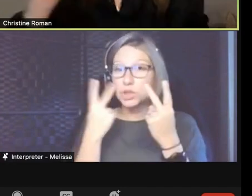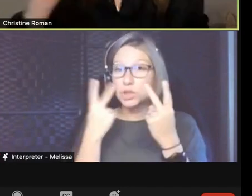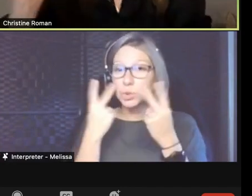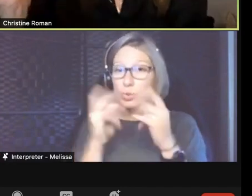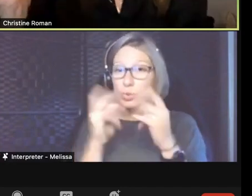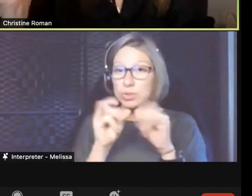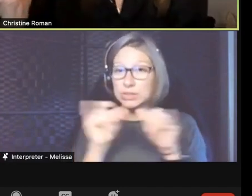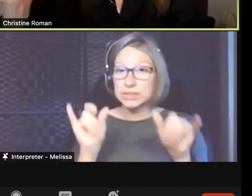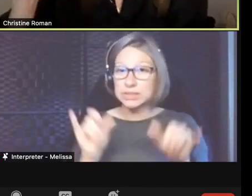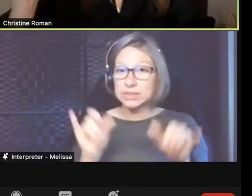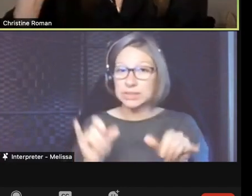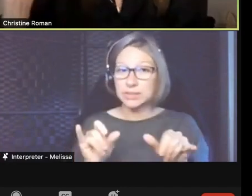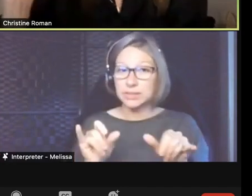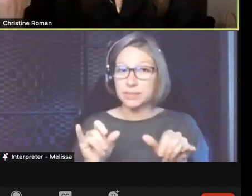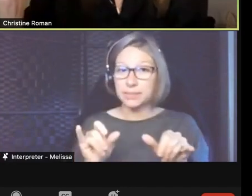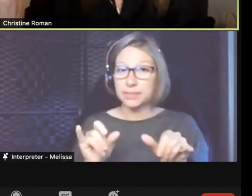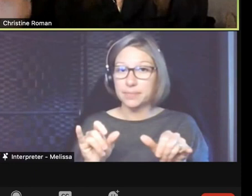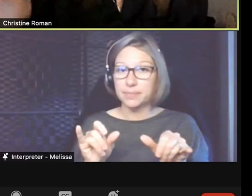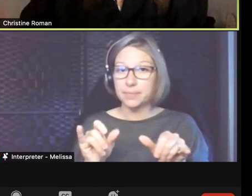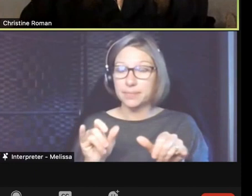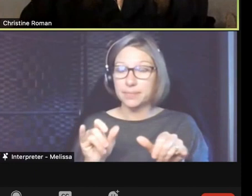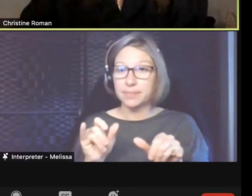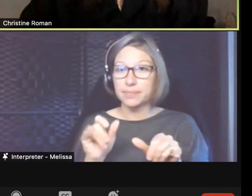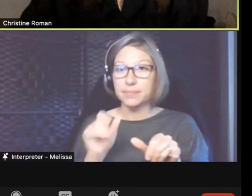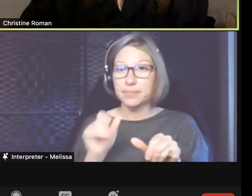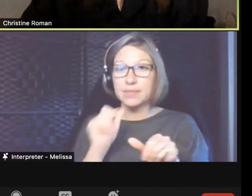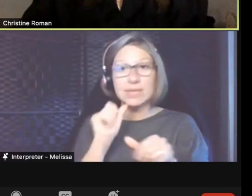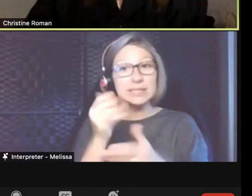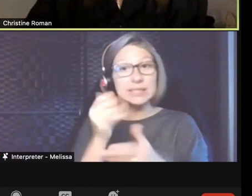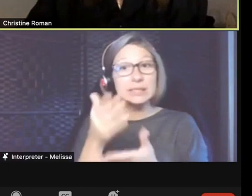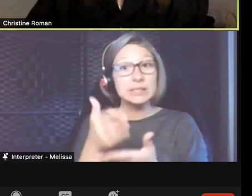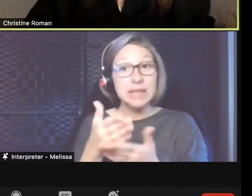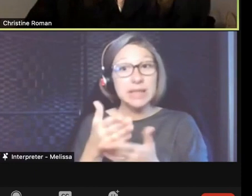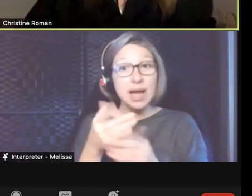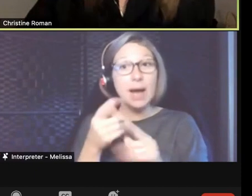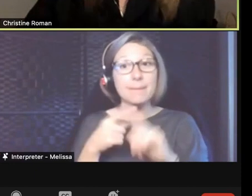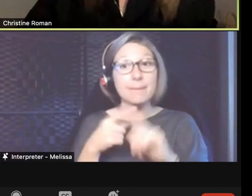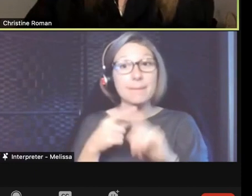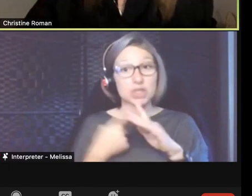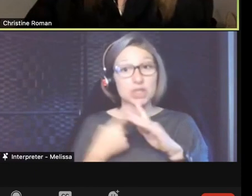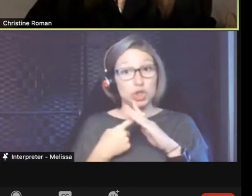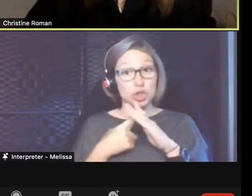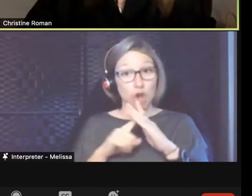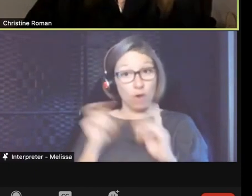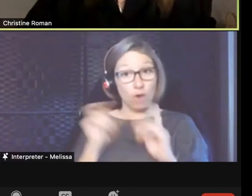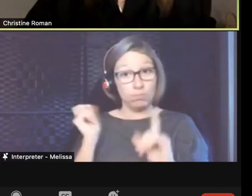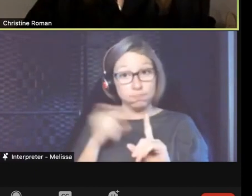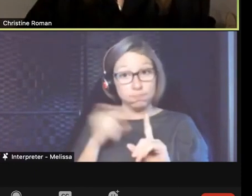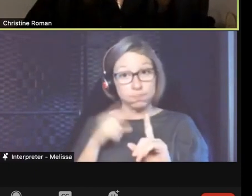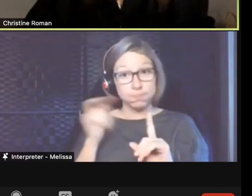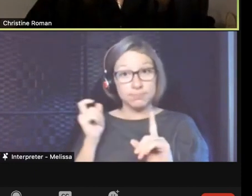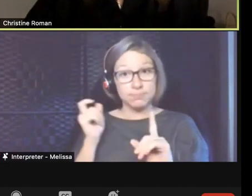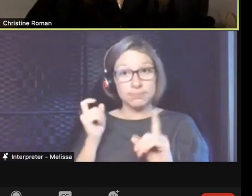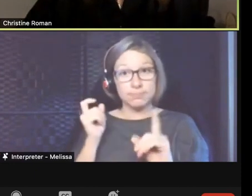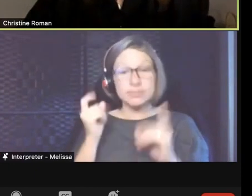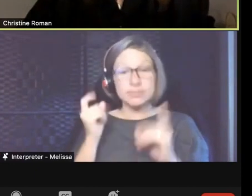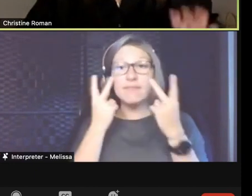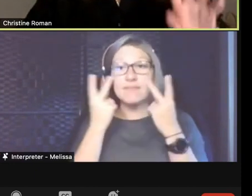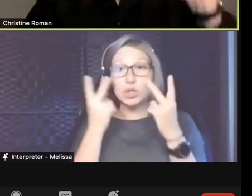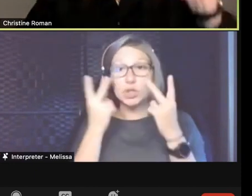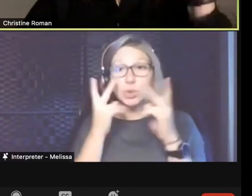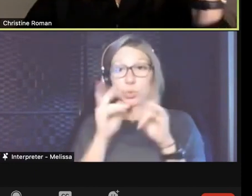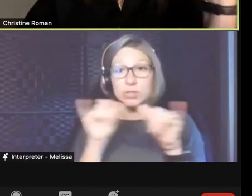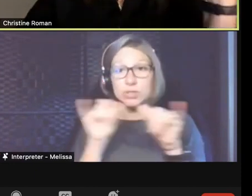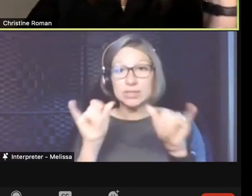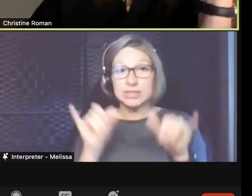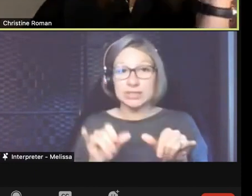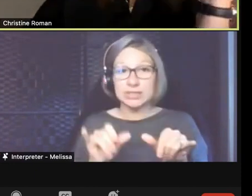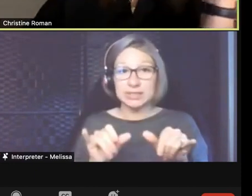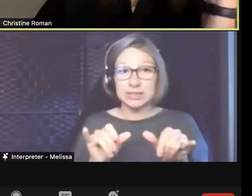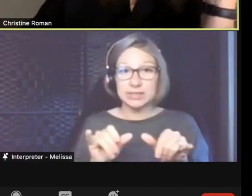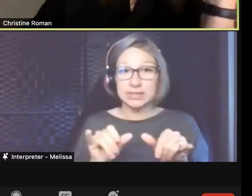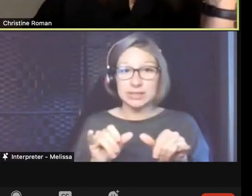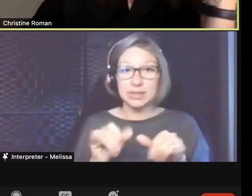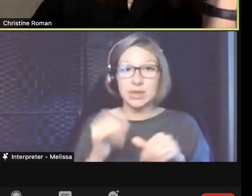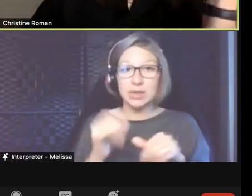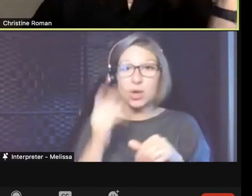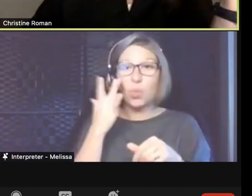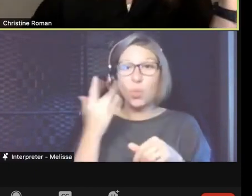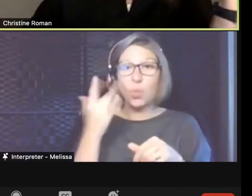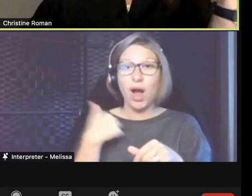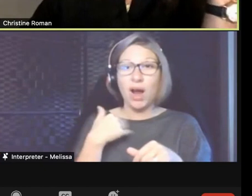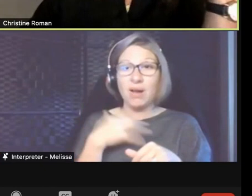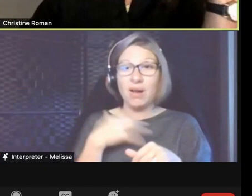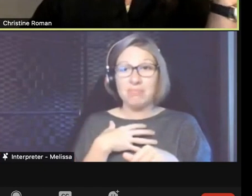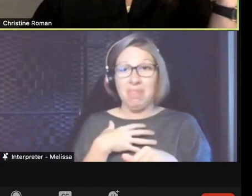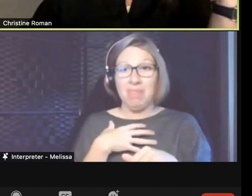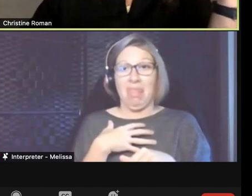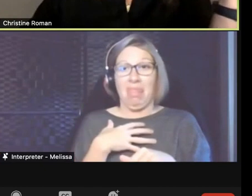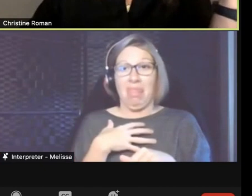It's not where it stops, but it's activated by the visual system. And so why do I cringe when I see somebody eating fish? I loathe fish. I'm